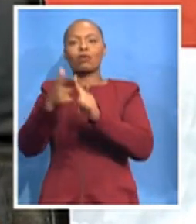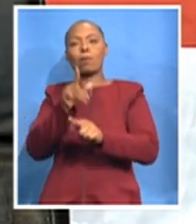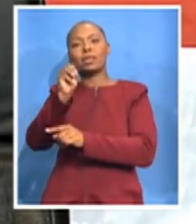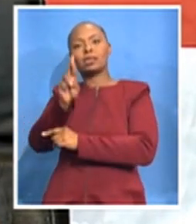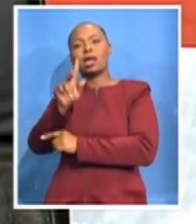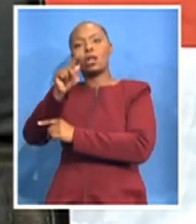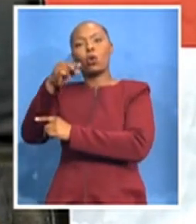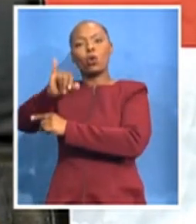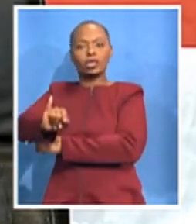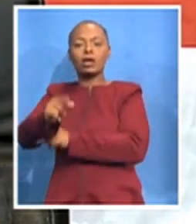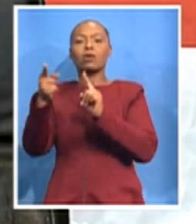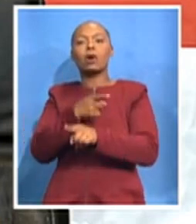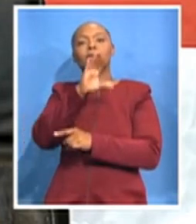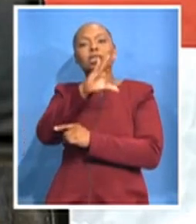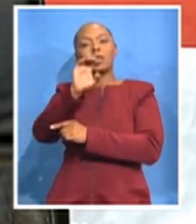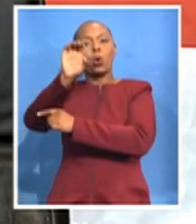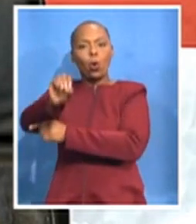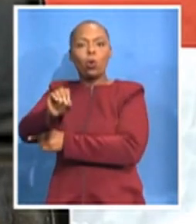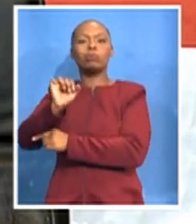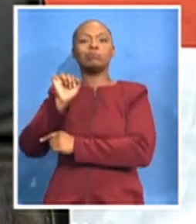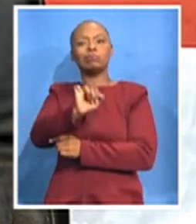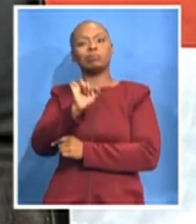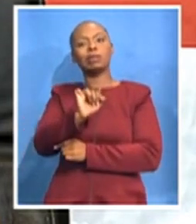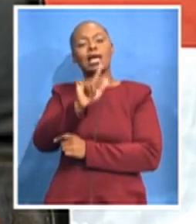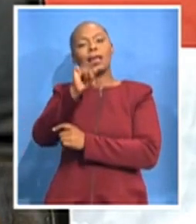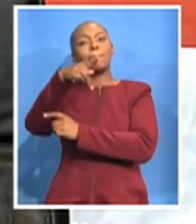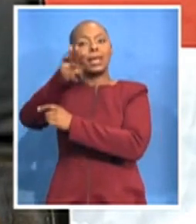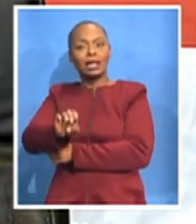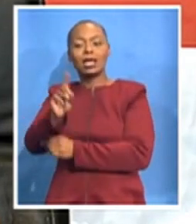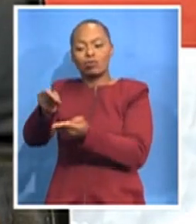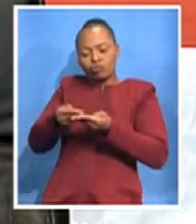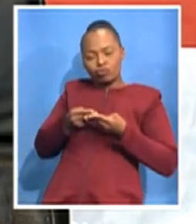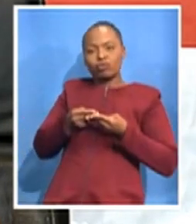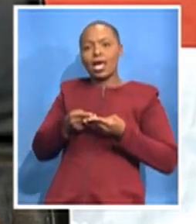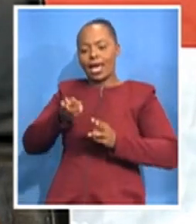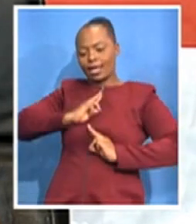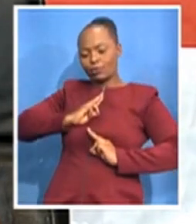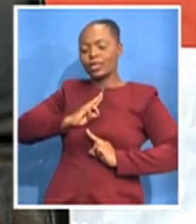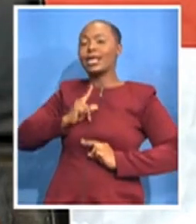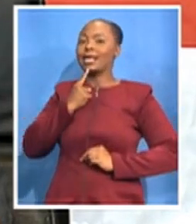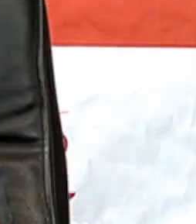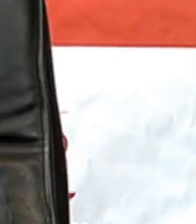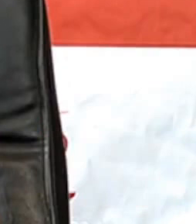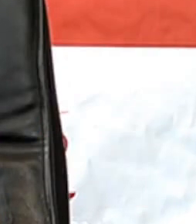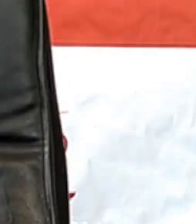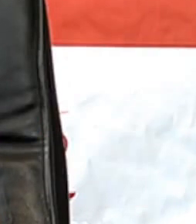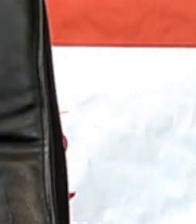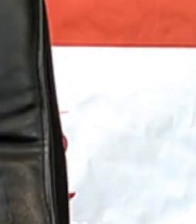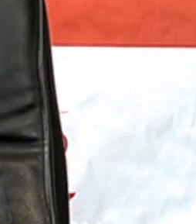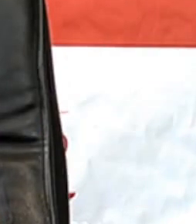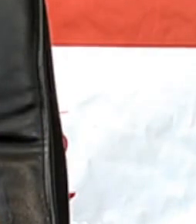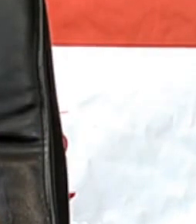of Lipele, who submitted his response and stating that the minister signed the